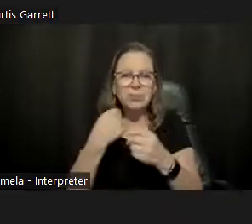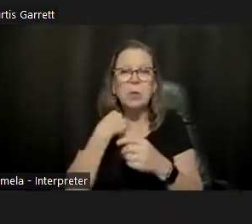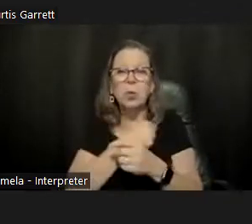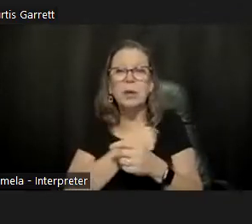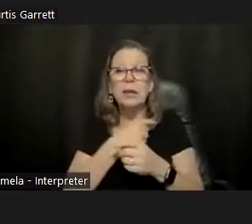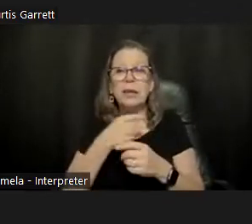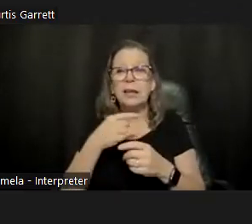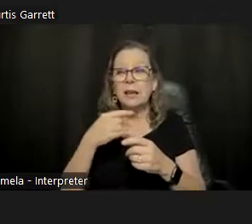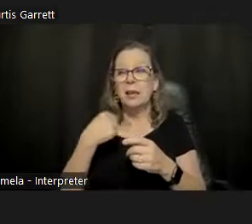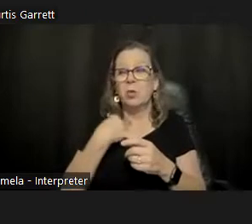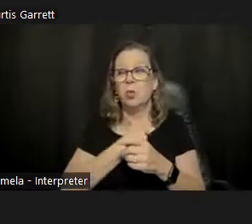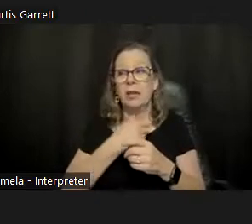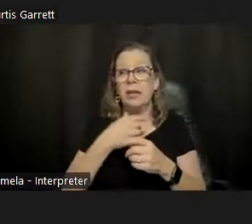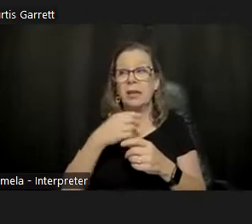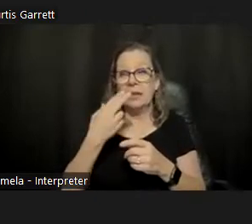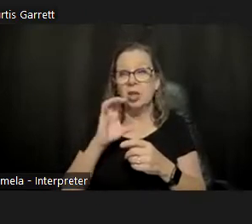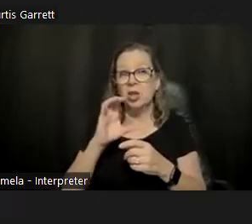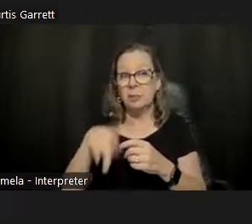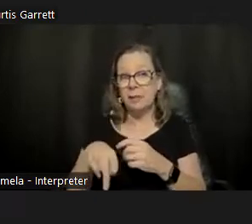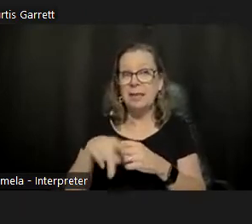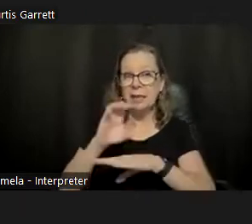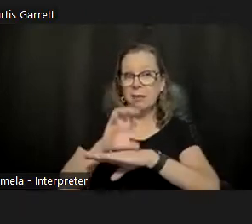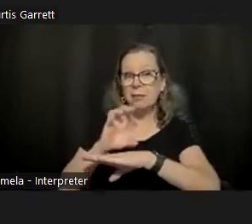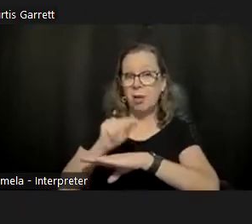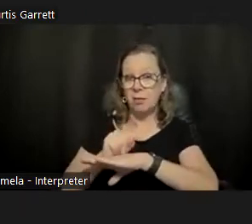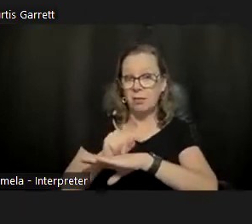an HCP consultant,